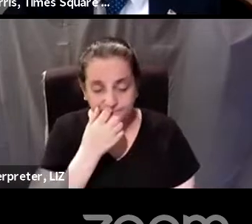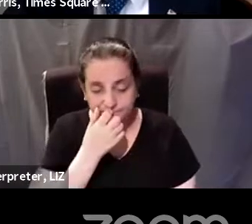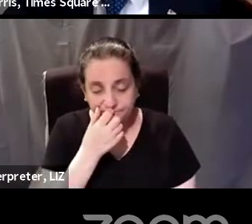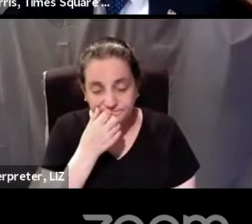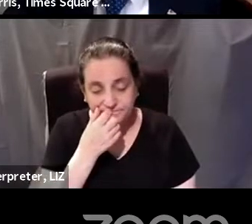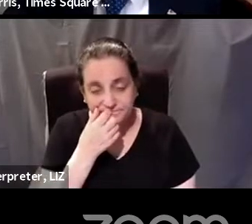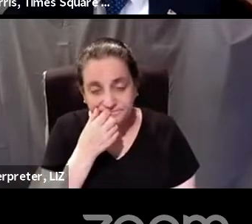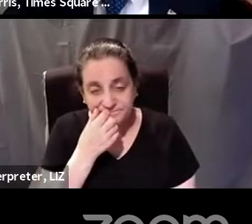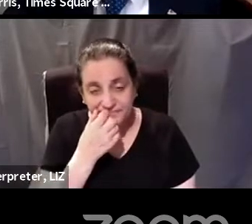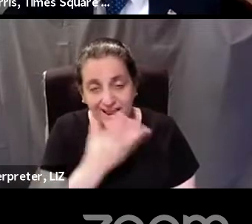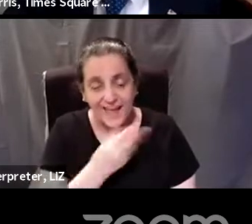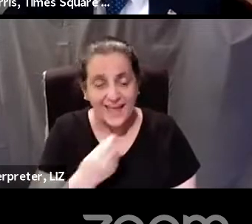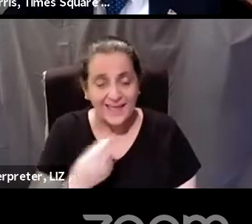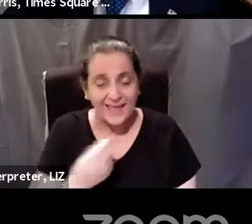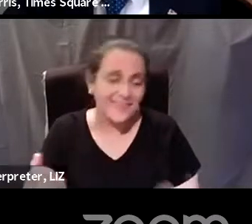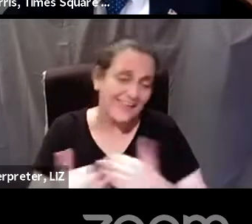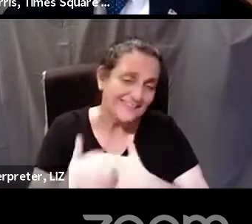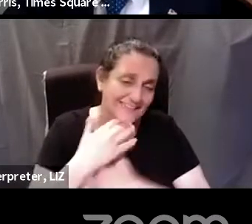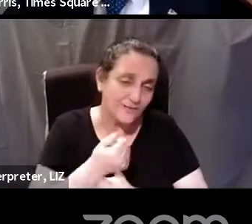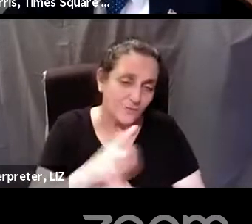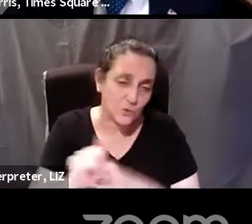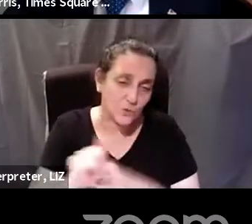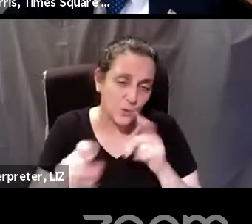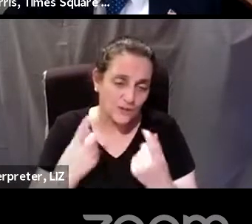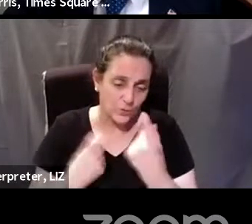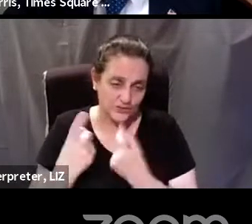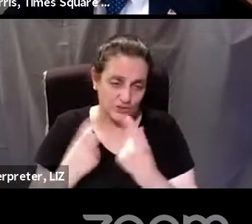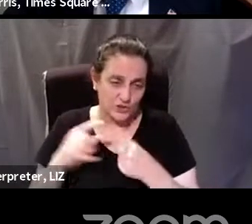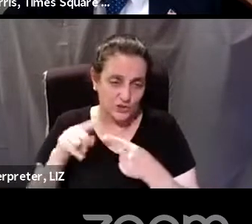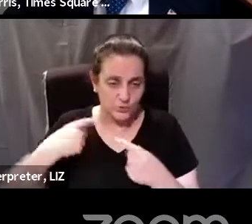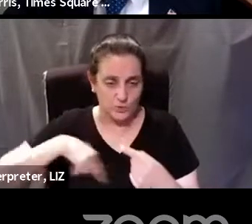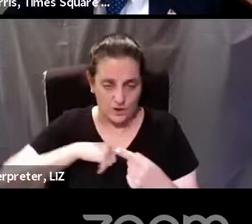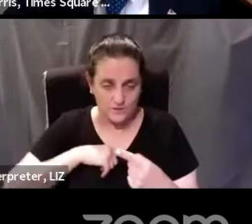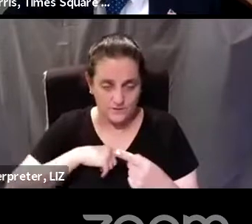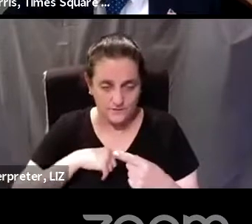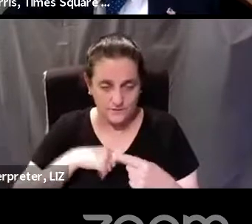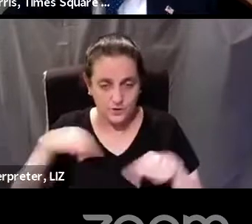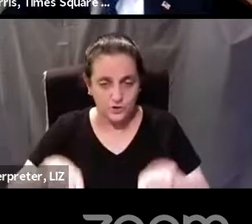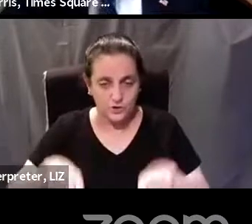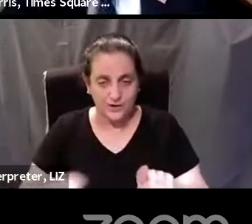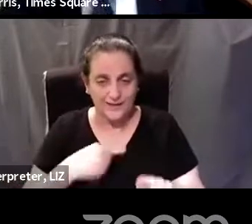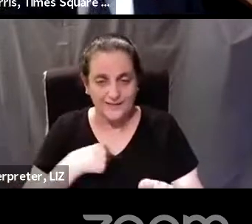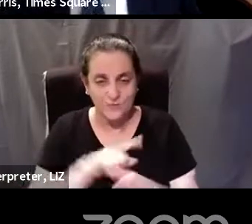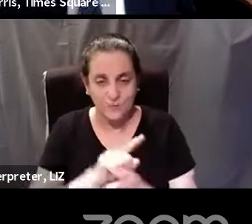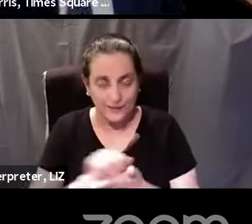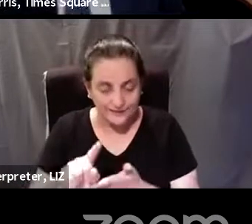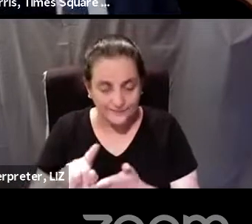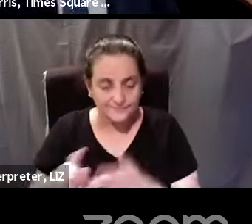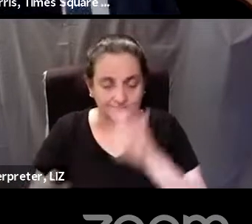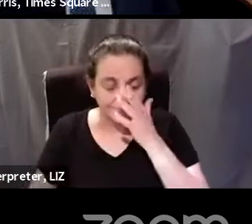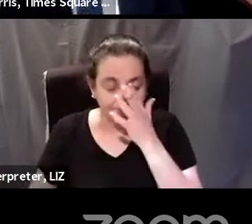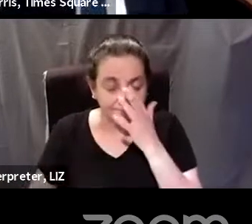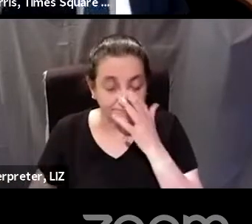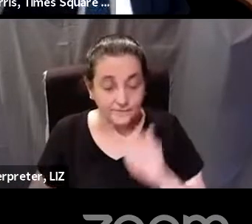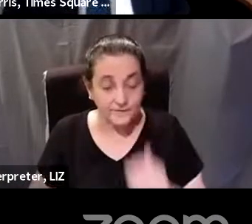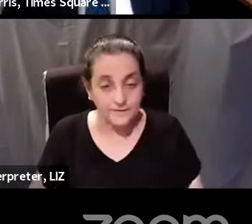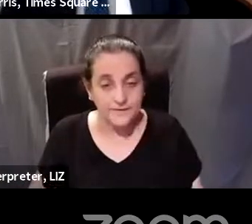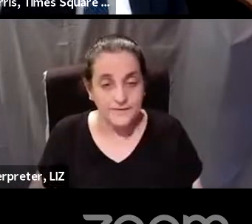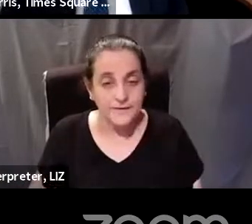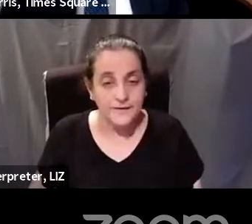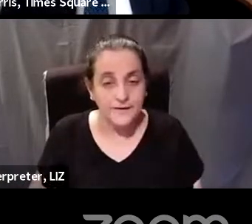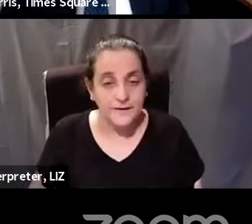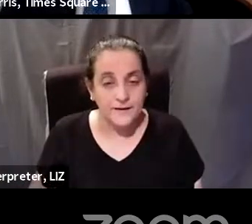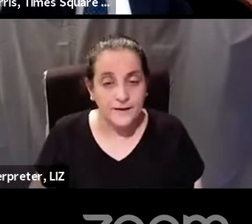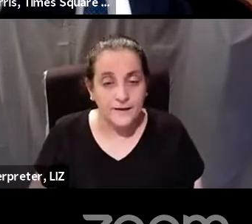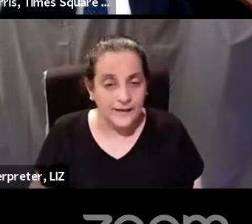solicited to send in some questions during this week, even before this panel began. Someone sent in this question,